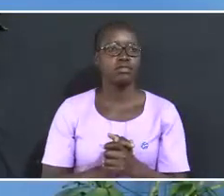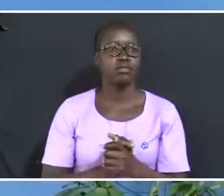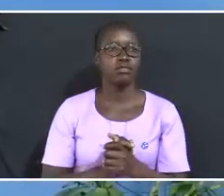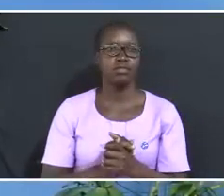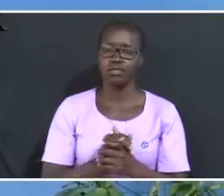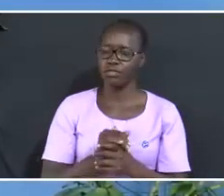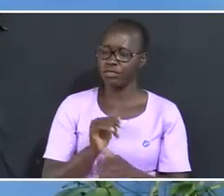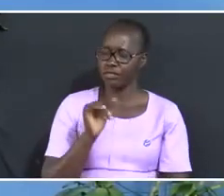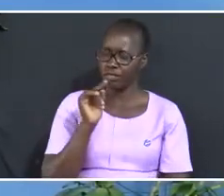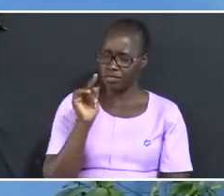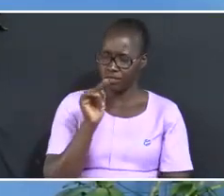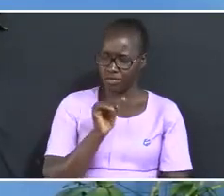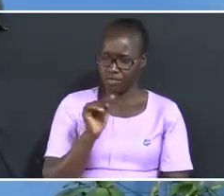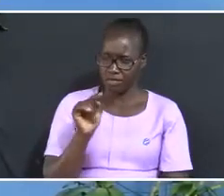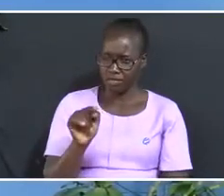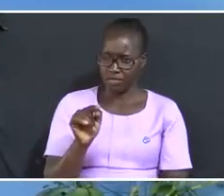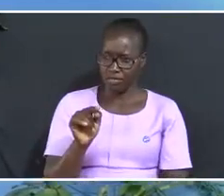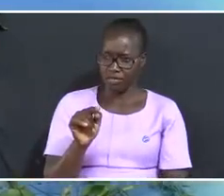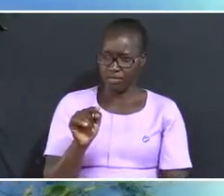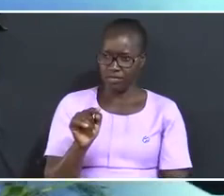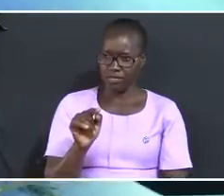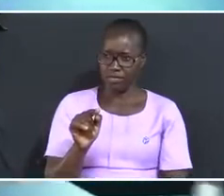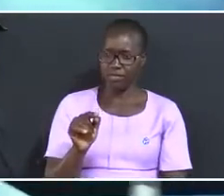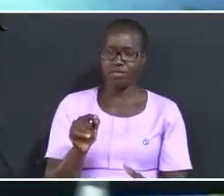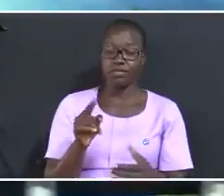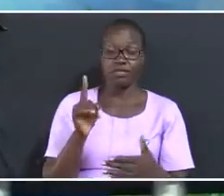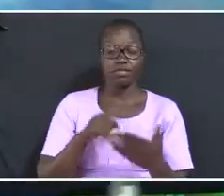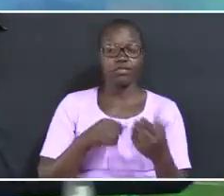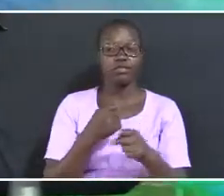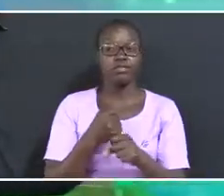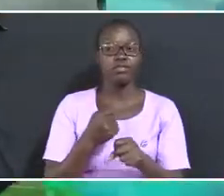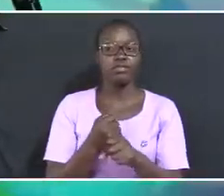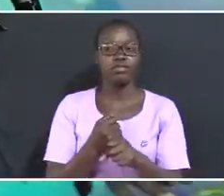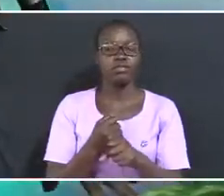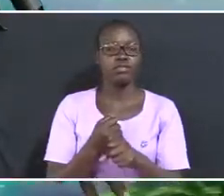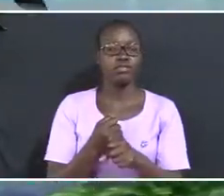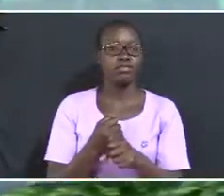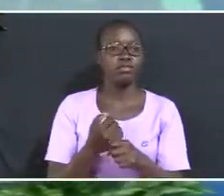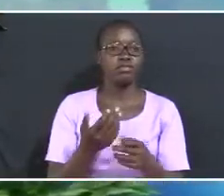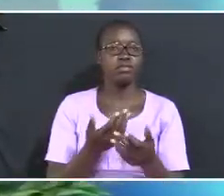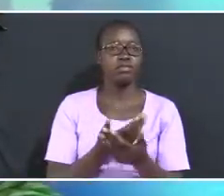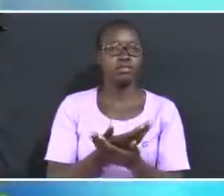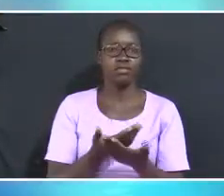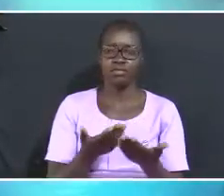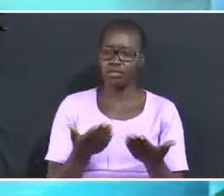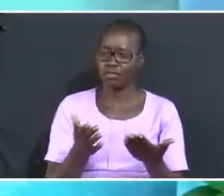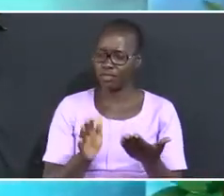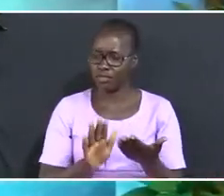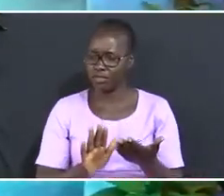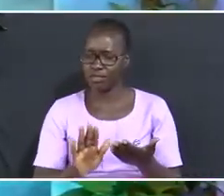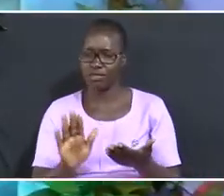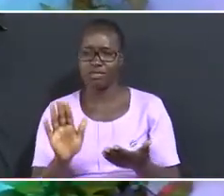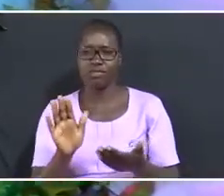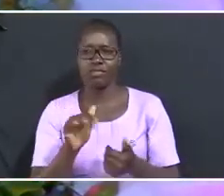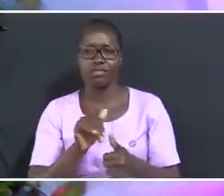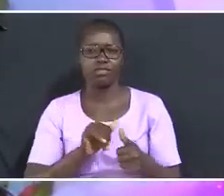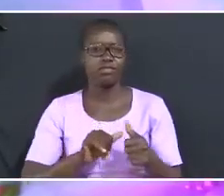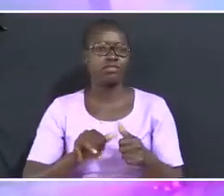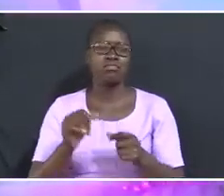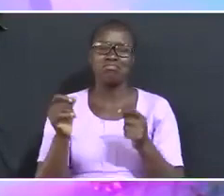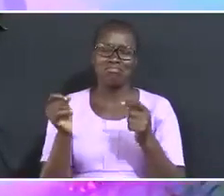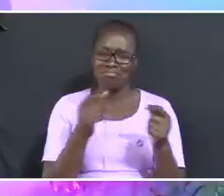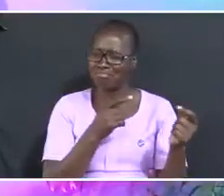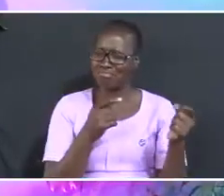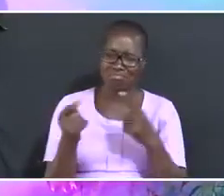get that one. Now it tells them, leave about arguments. Arguments is not going to release you.